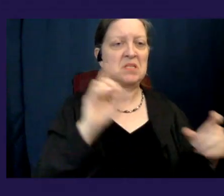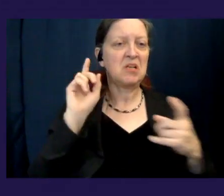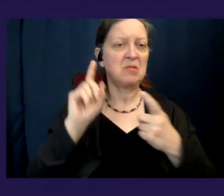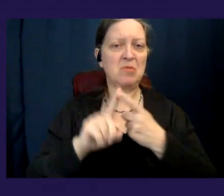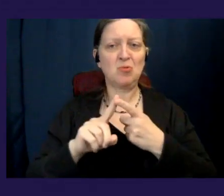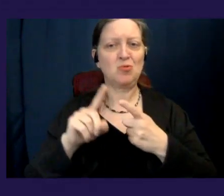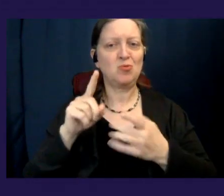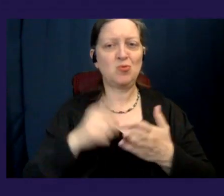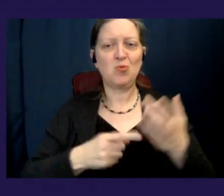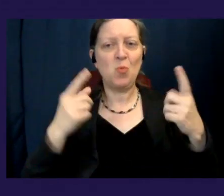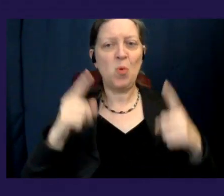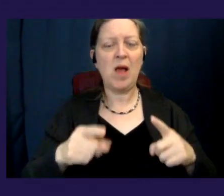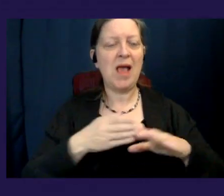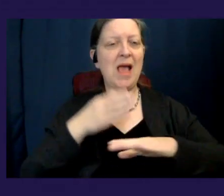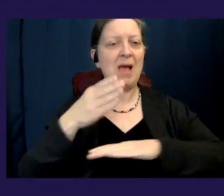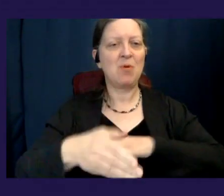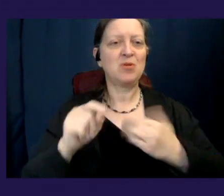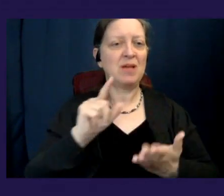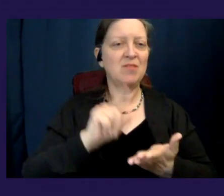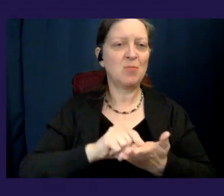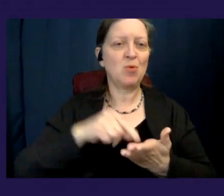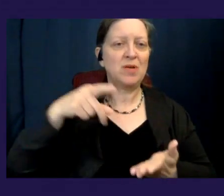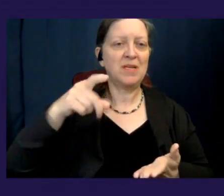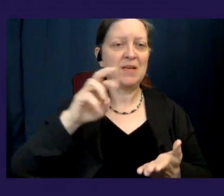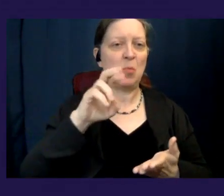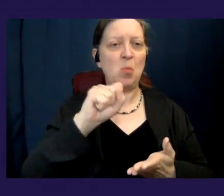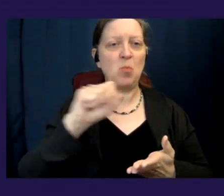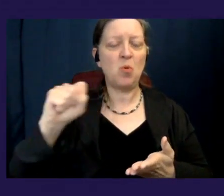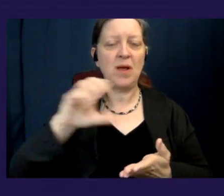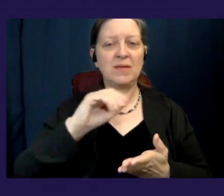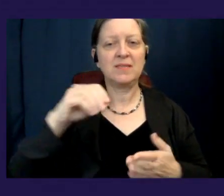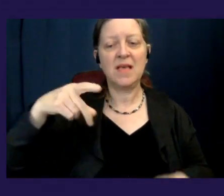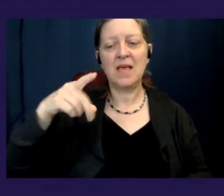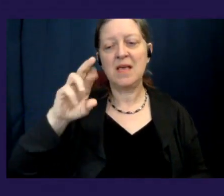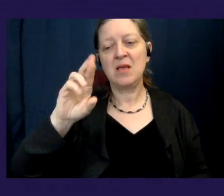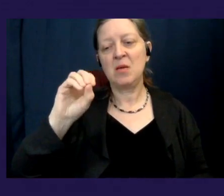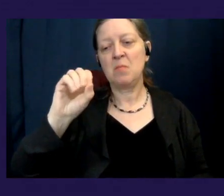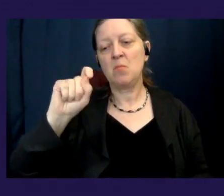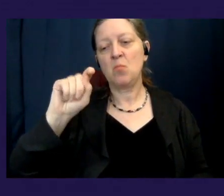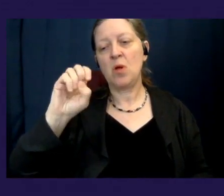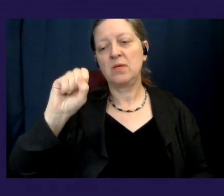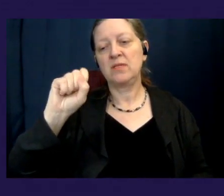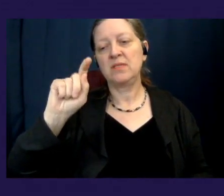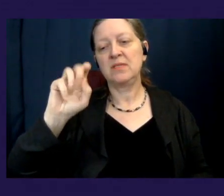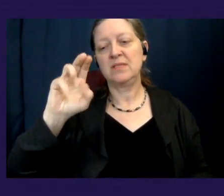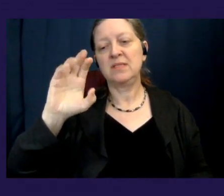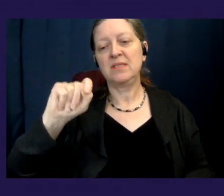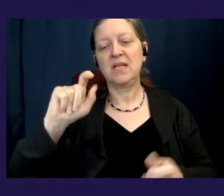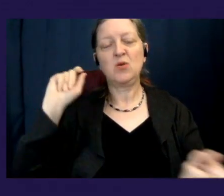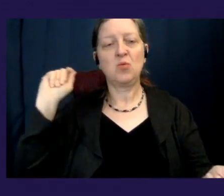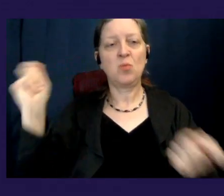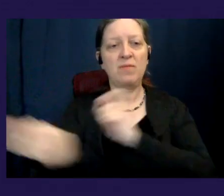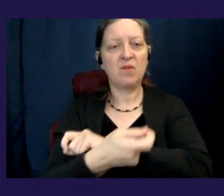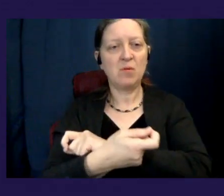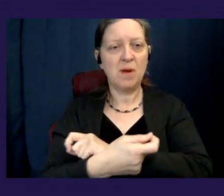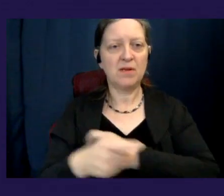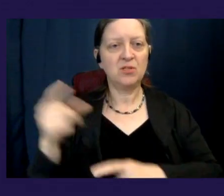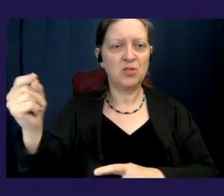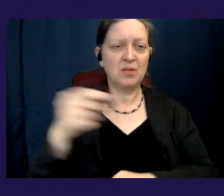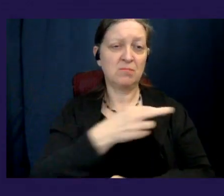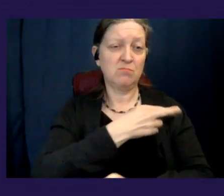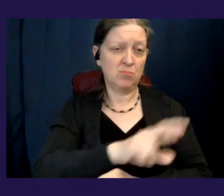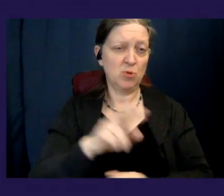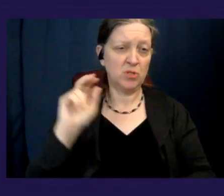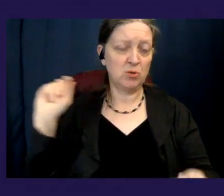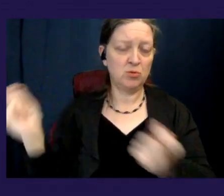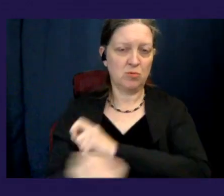the Protestant Reformation, are open questions. But I really do think that the way information